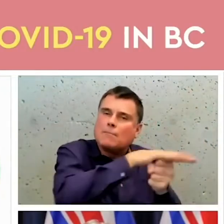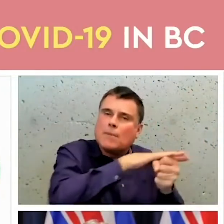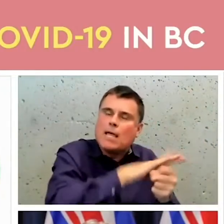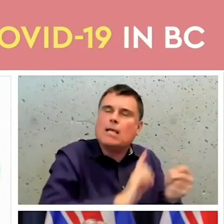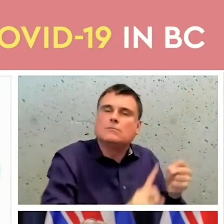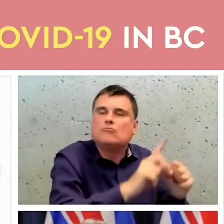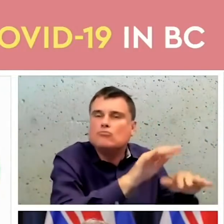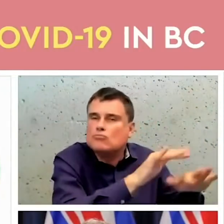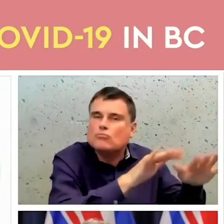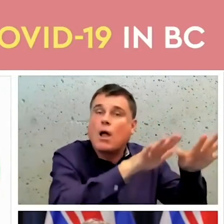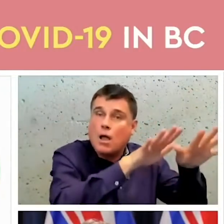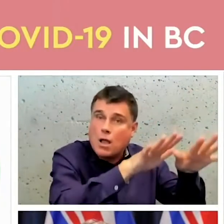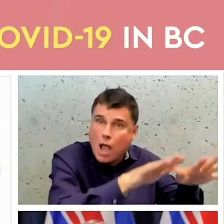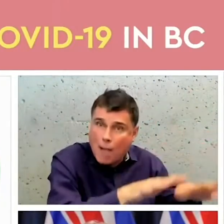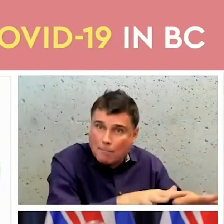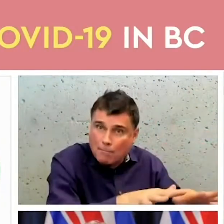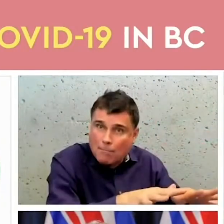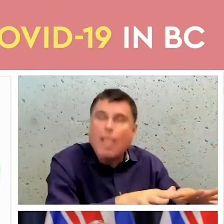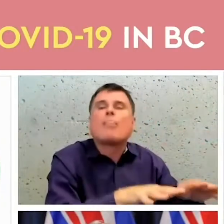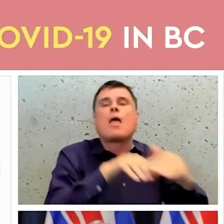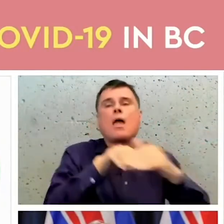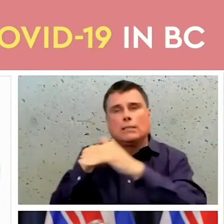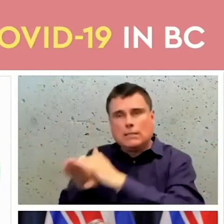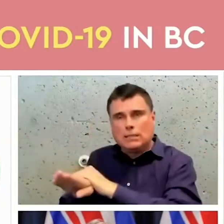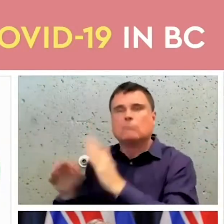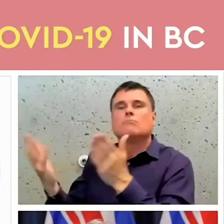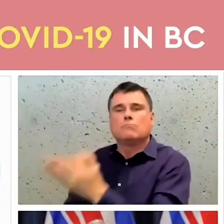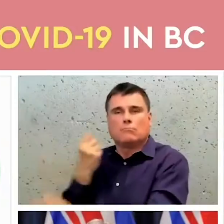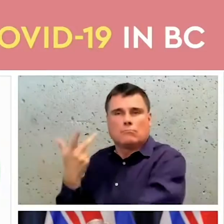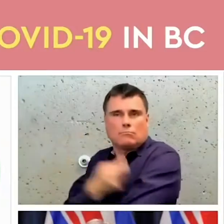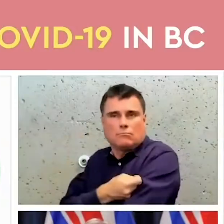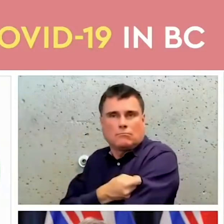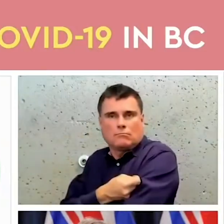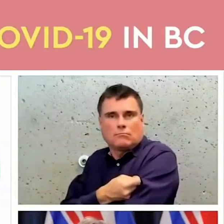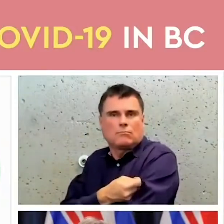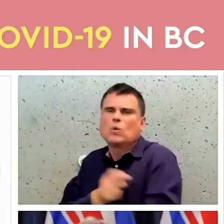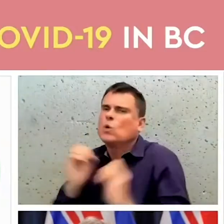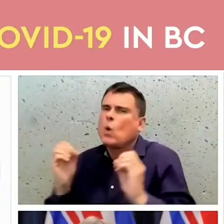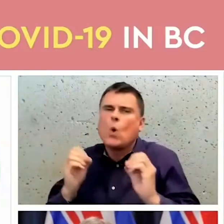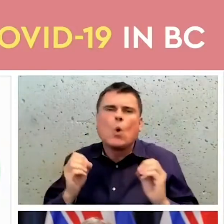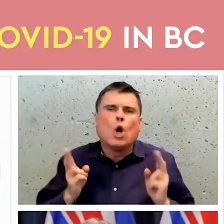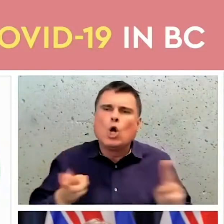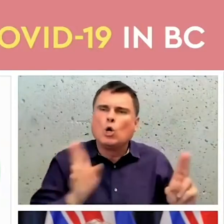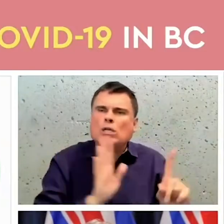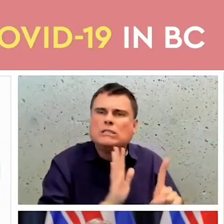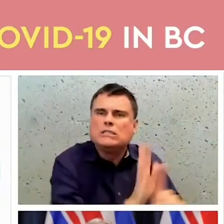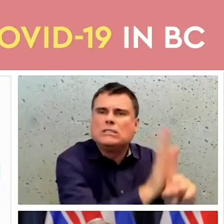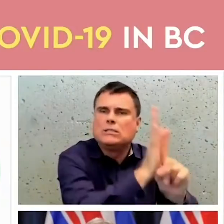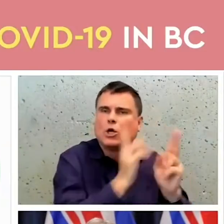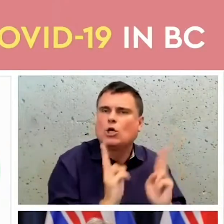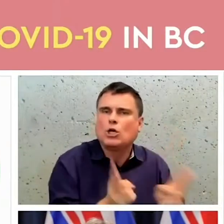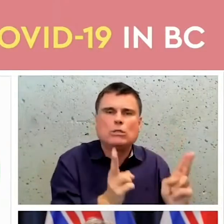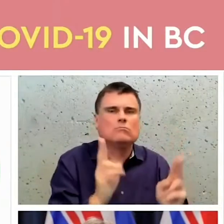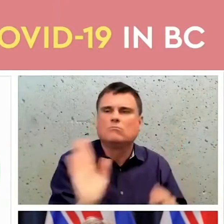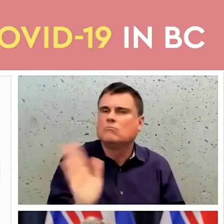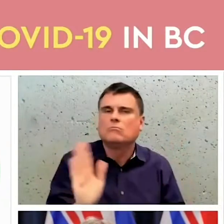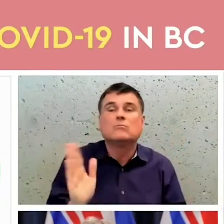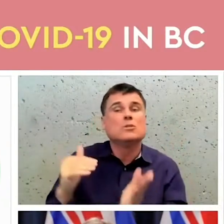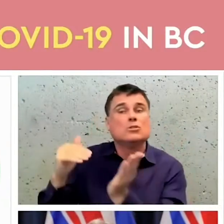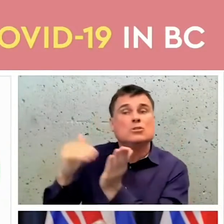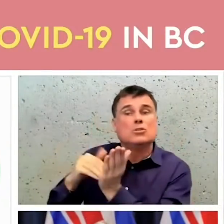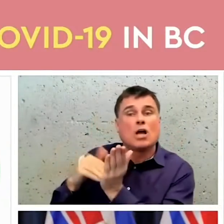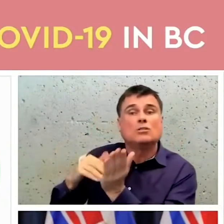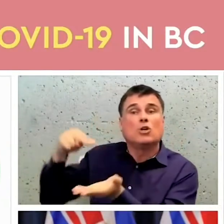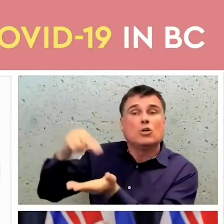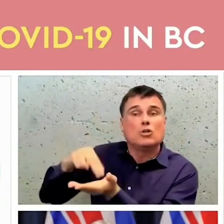and, thoughtful environment with kid-friendly practices with our immunizers who